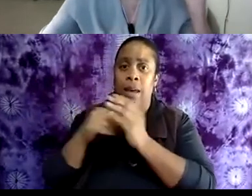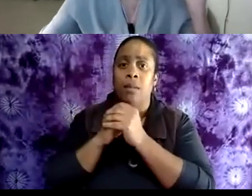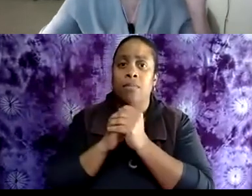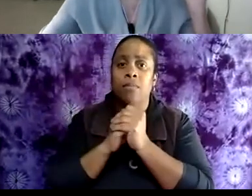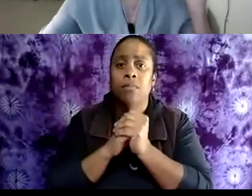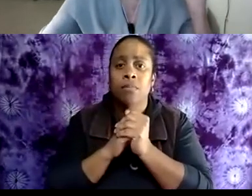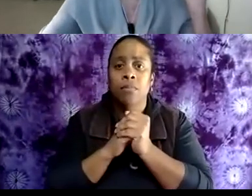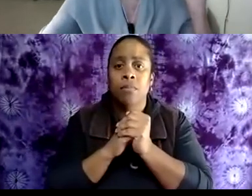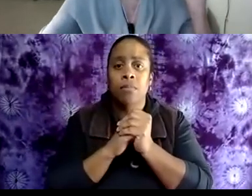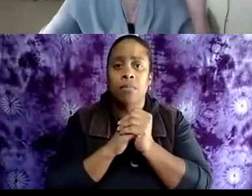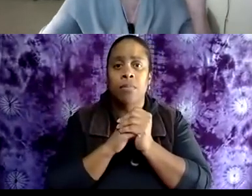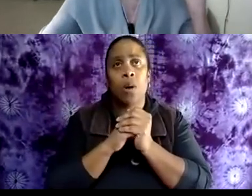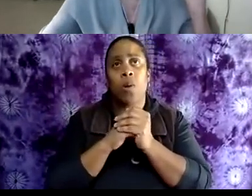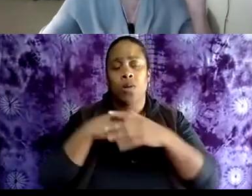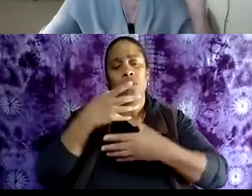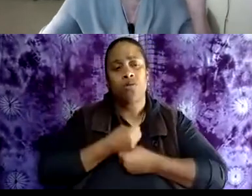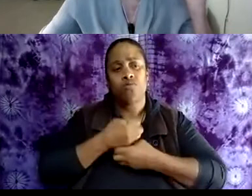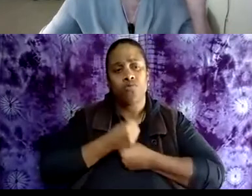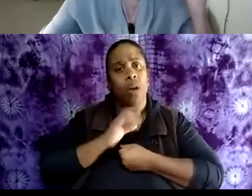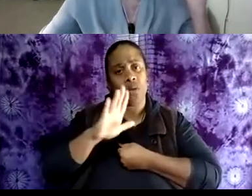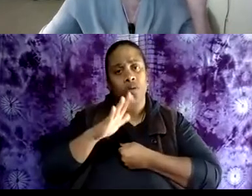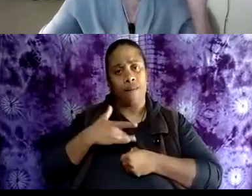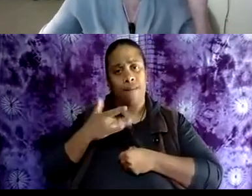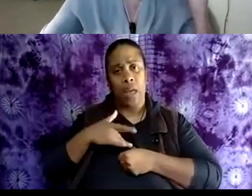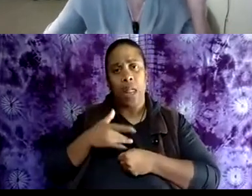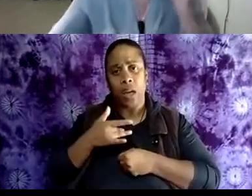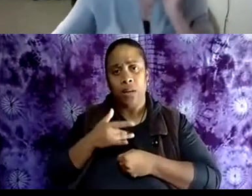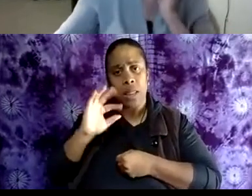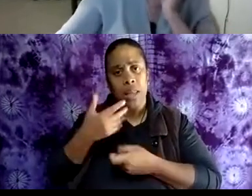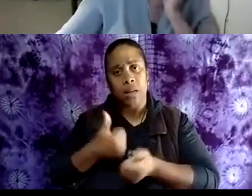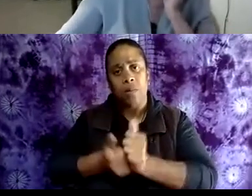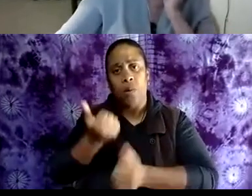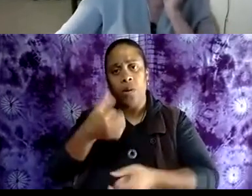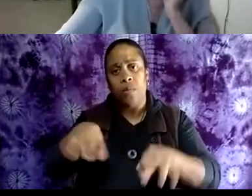the, just trusting how it feels to you, because that's the most important thing.